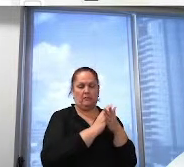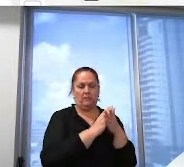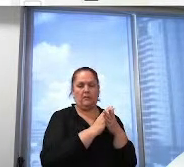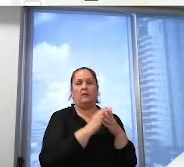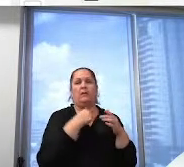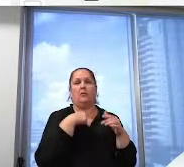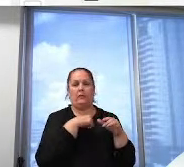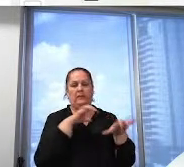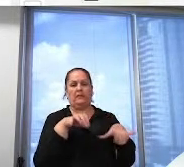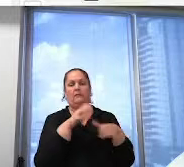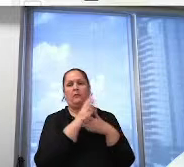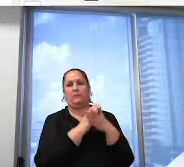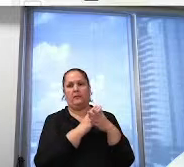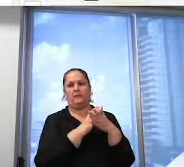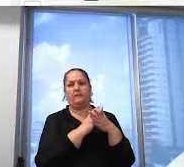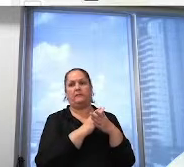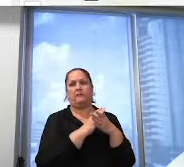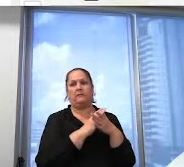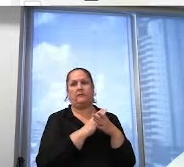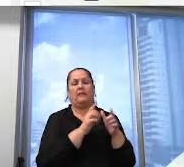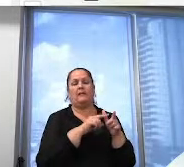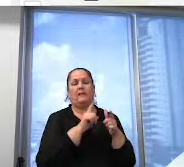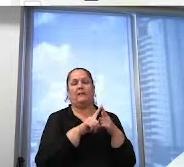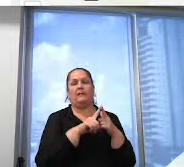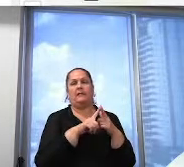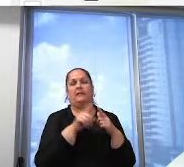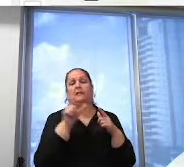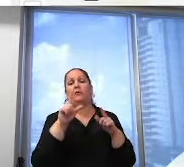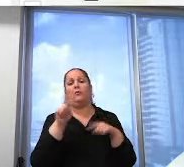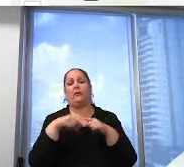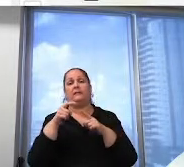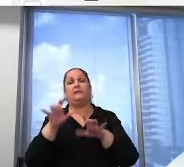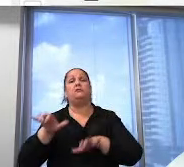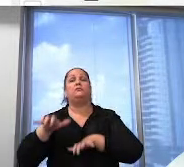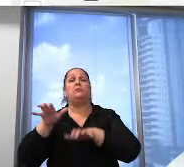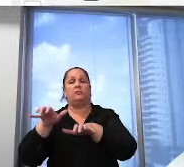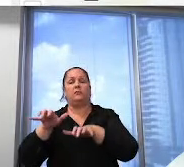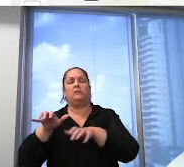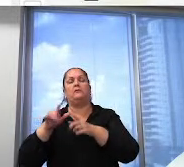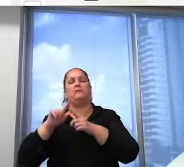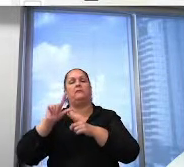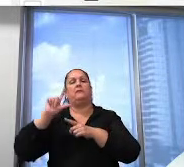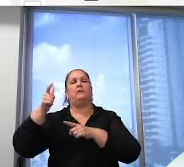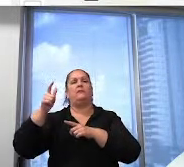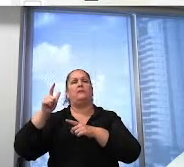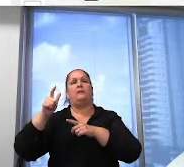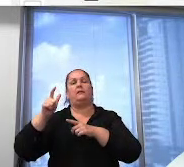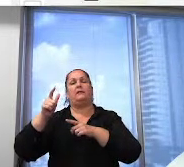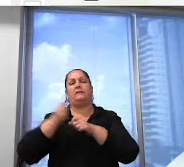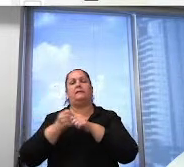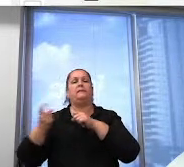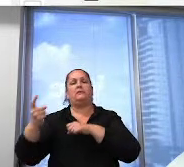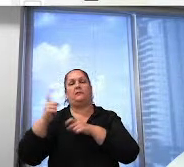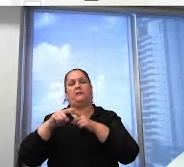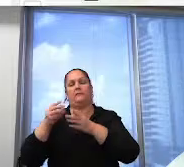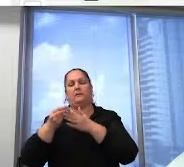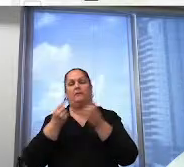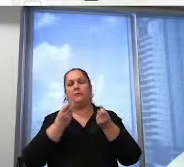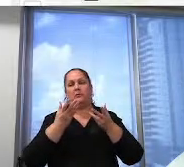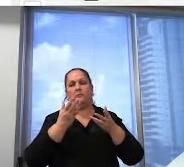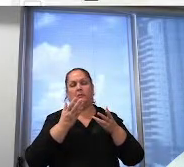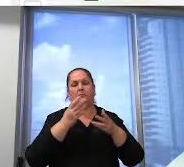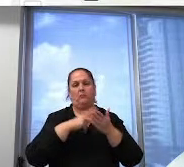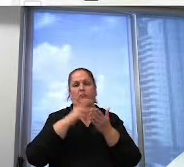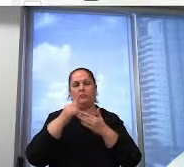engineering phases. We have engineering phases started, and then we will go into the execution as mentioned, right? There are multiple projects. I